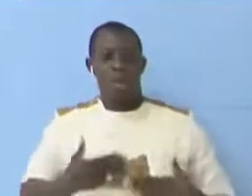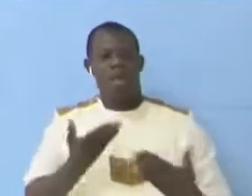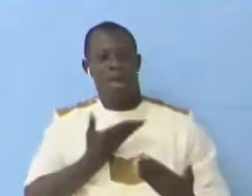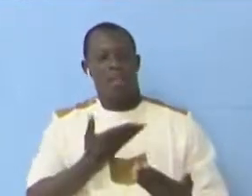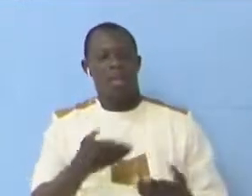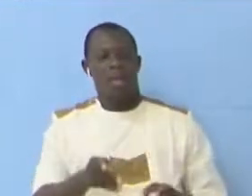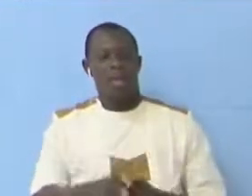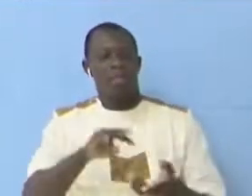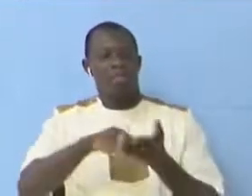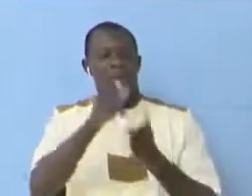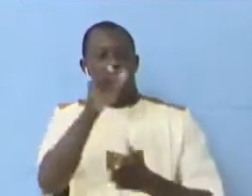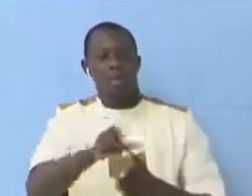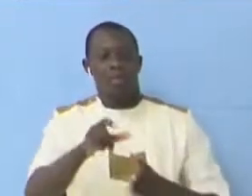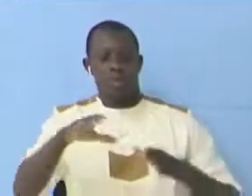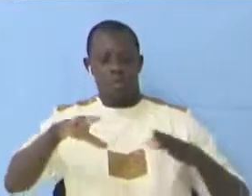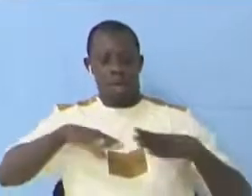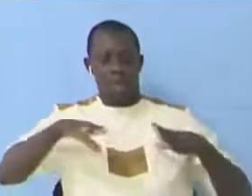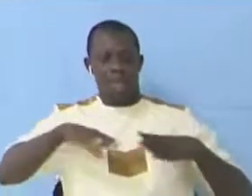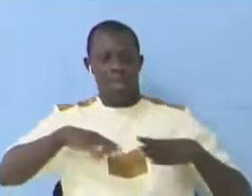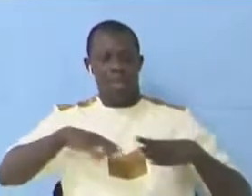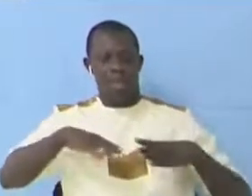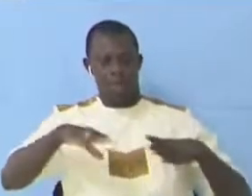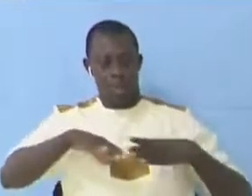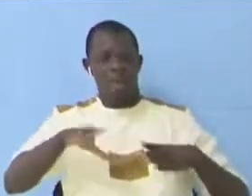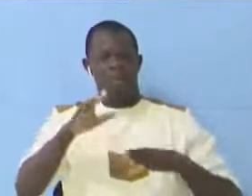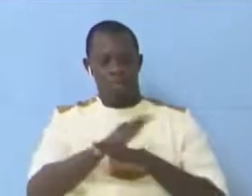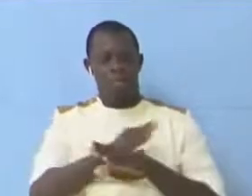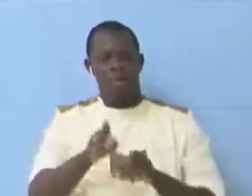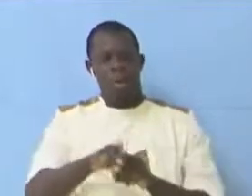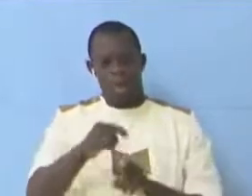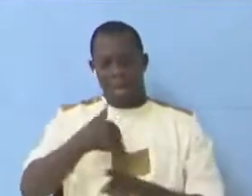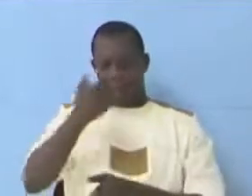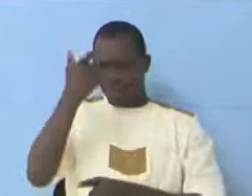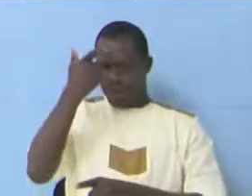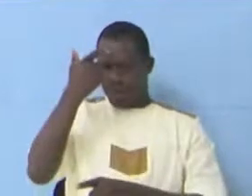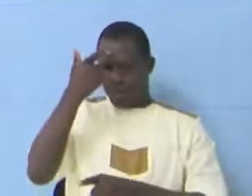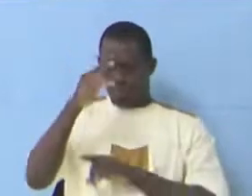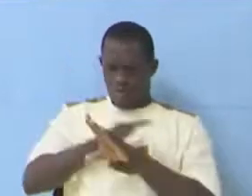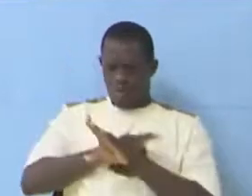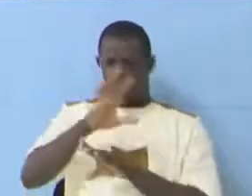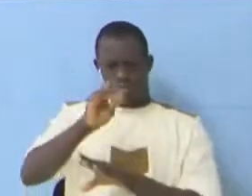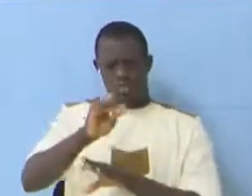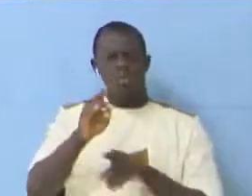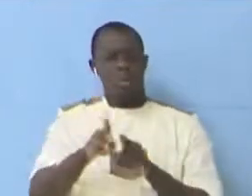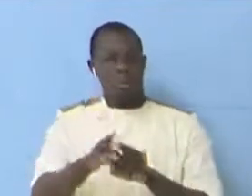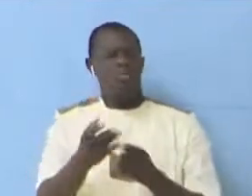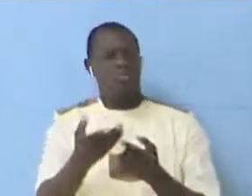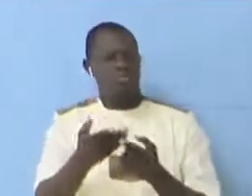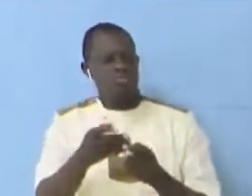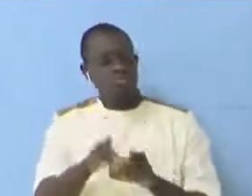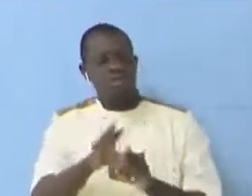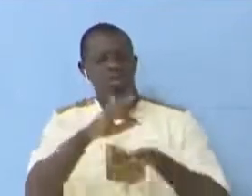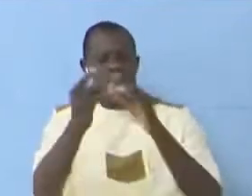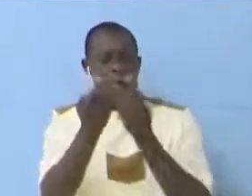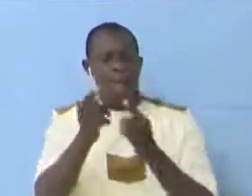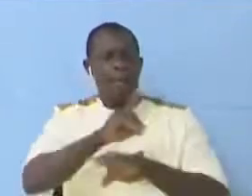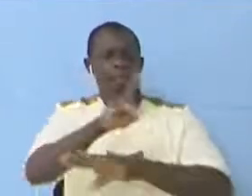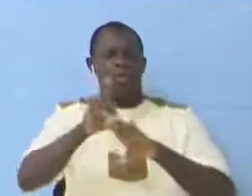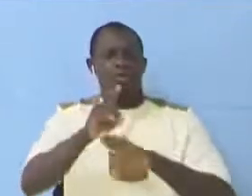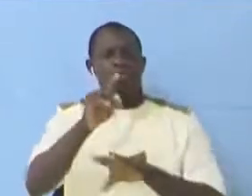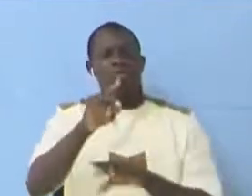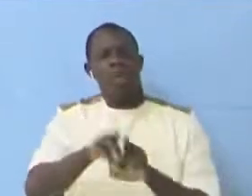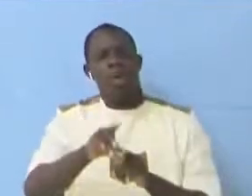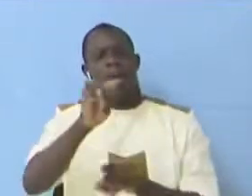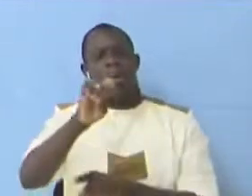Ready for a performance? I think he was performing at the Makati Square, Makati Square, then